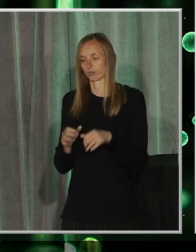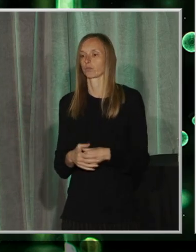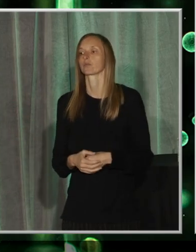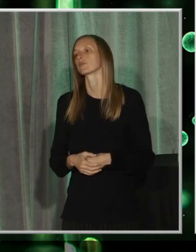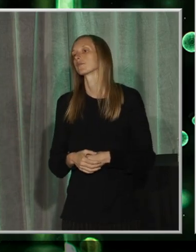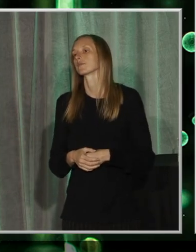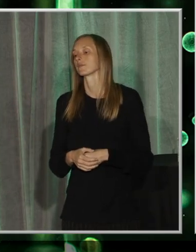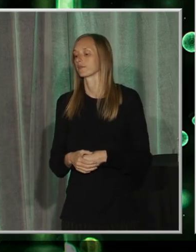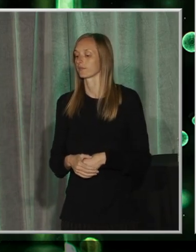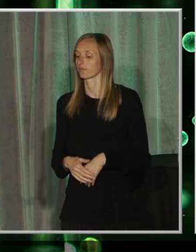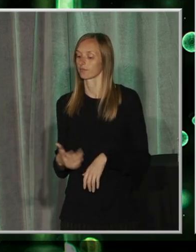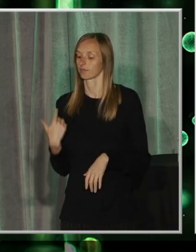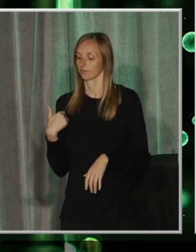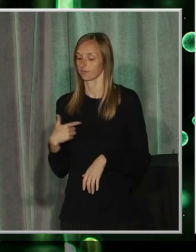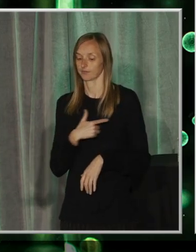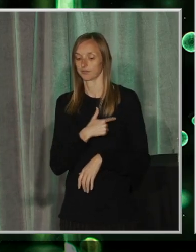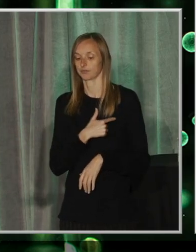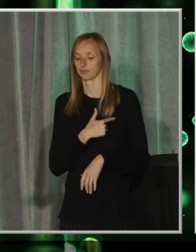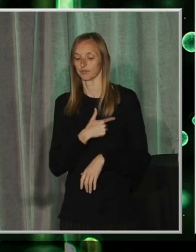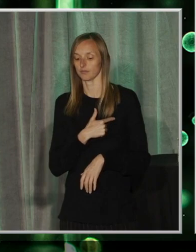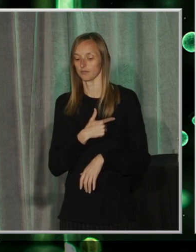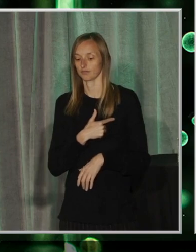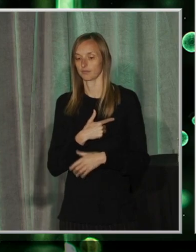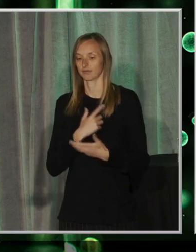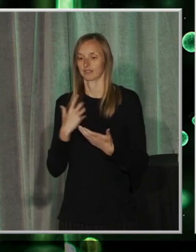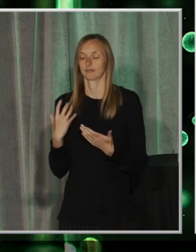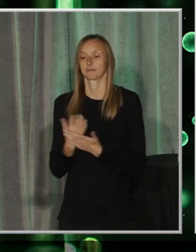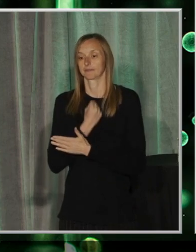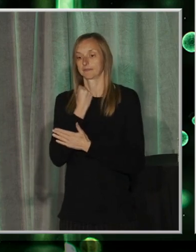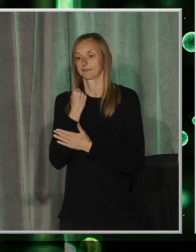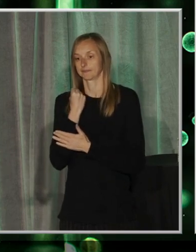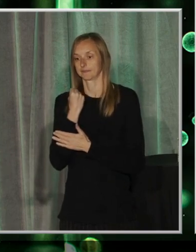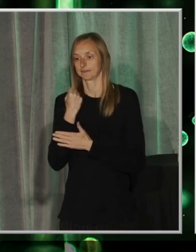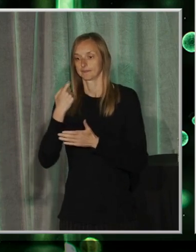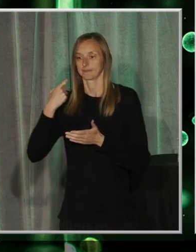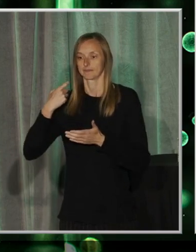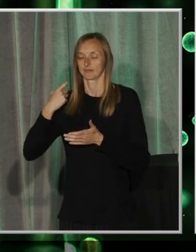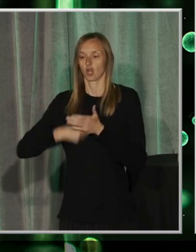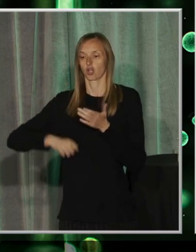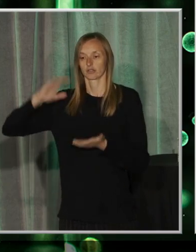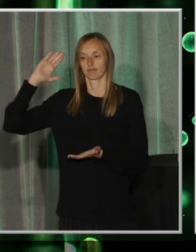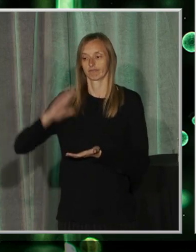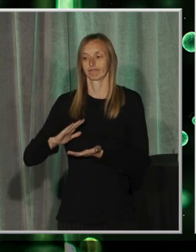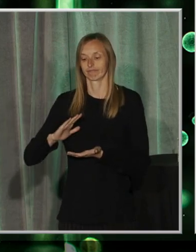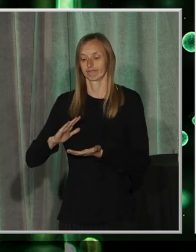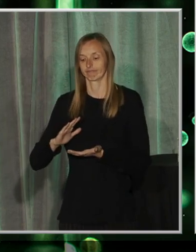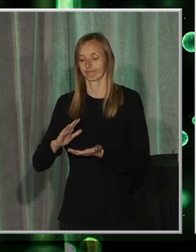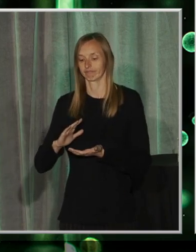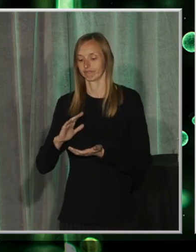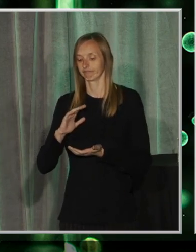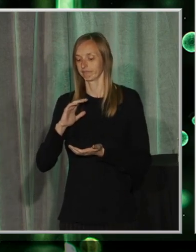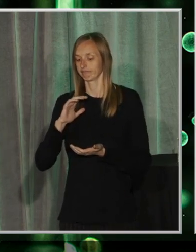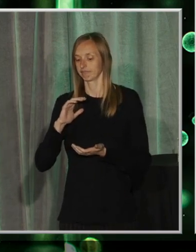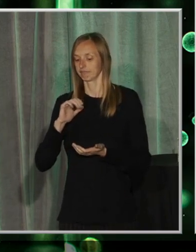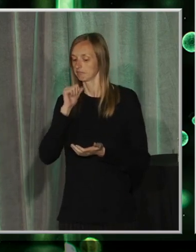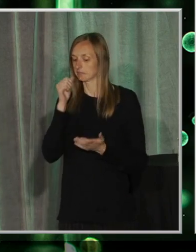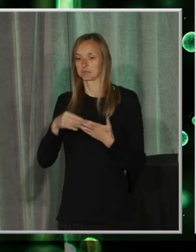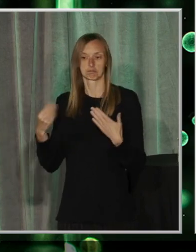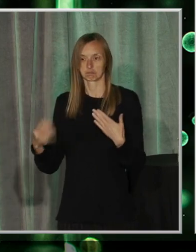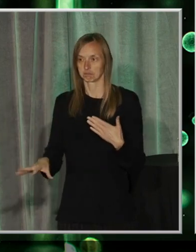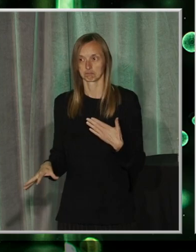We managed to optimize our costs so that it cannot be expensive. We'll